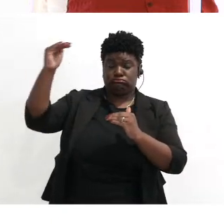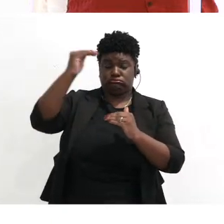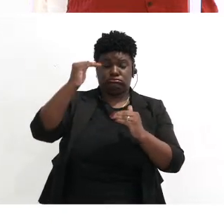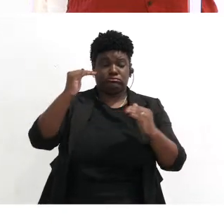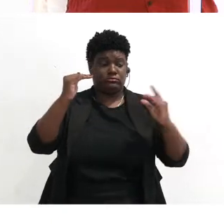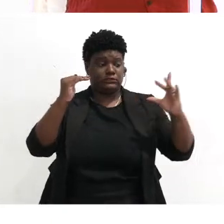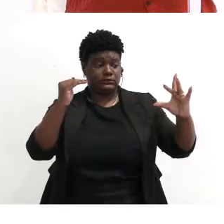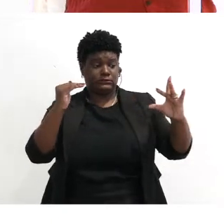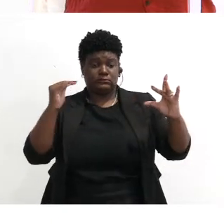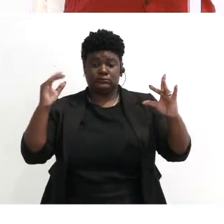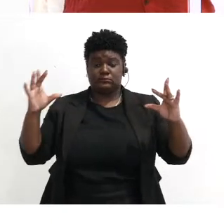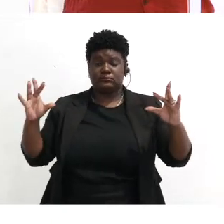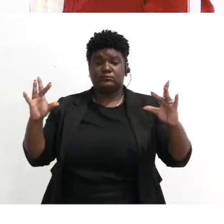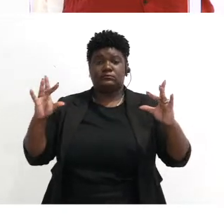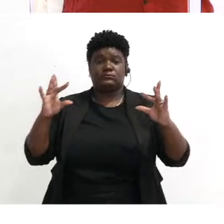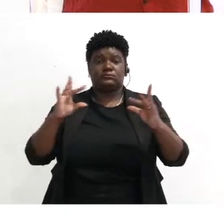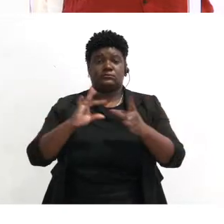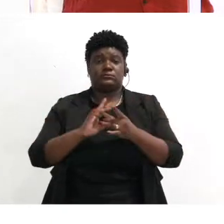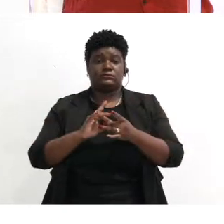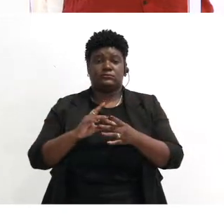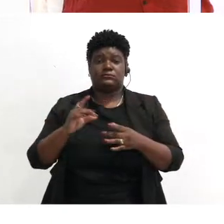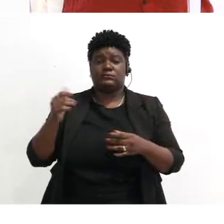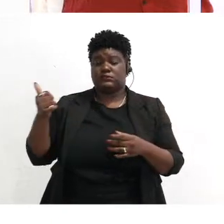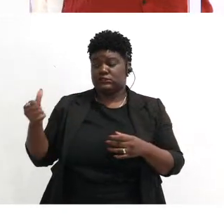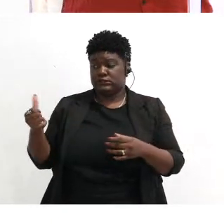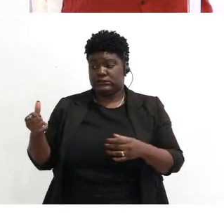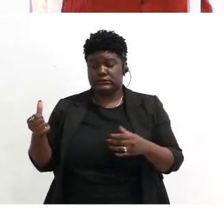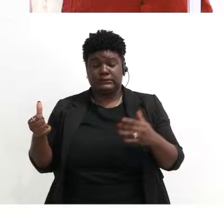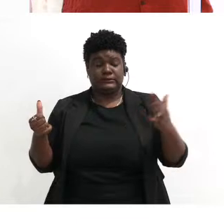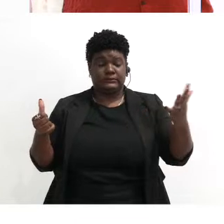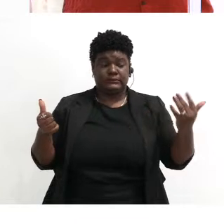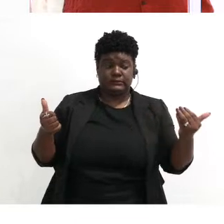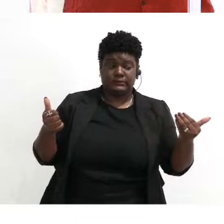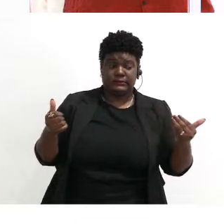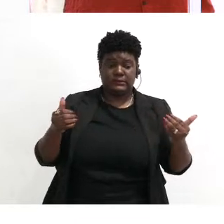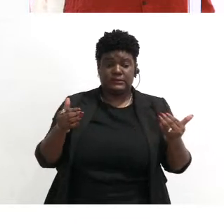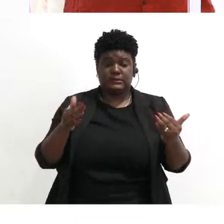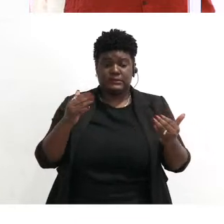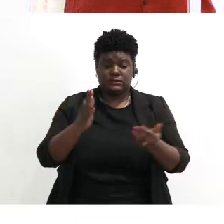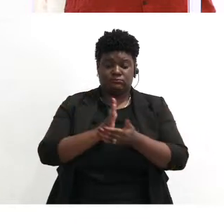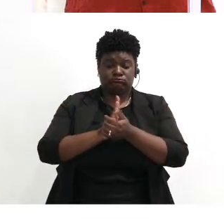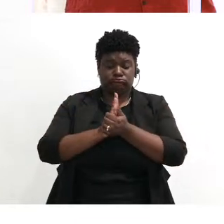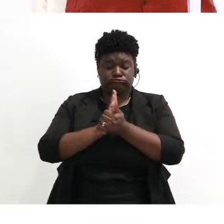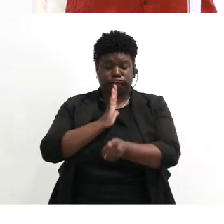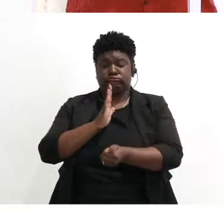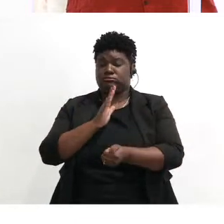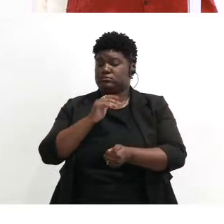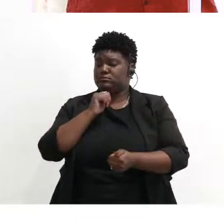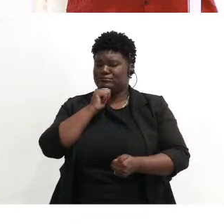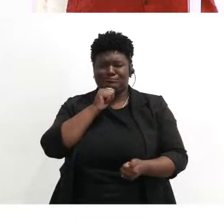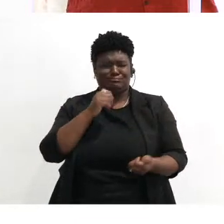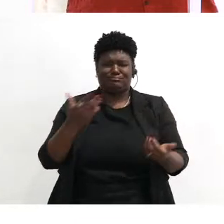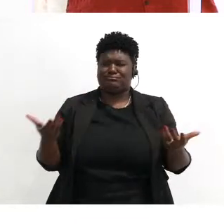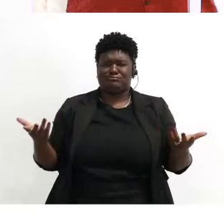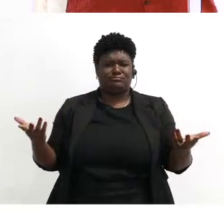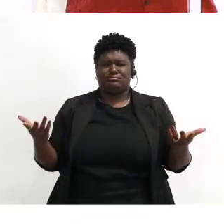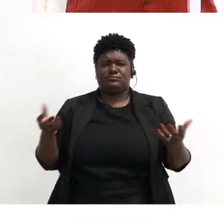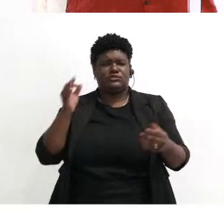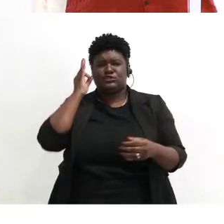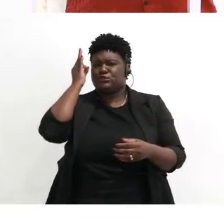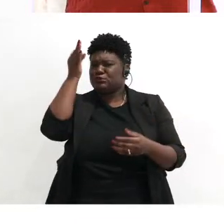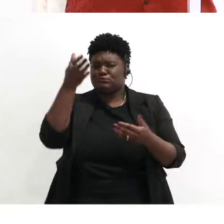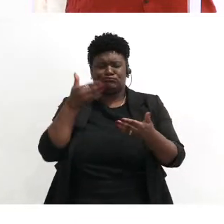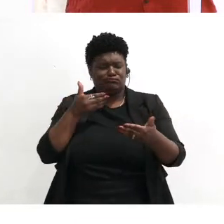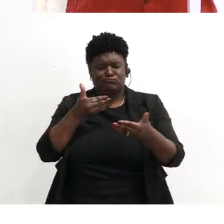layers, that's not very efficient. So what people are looking at doing and will be doing in the near future is bringing the